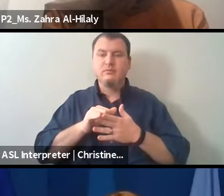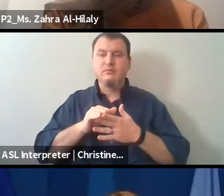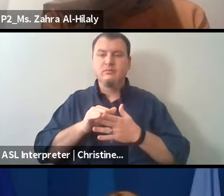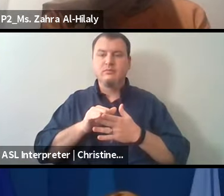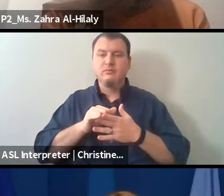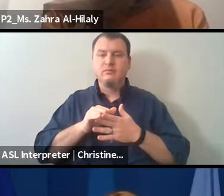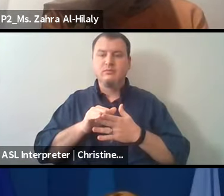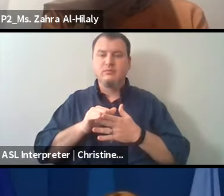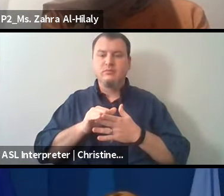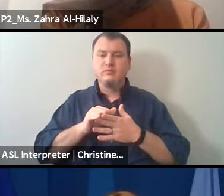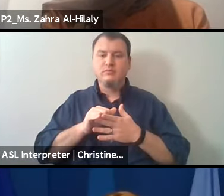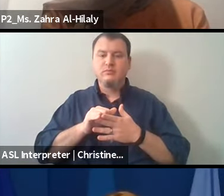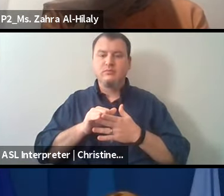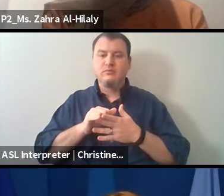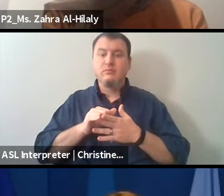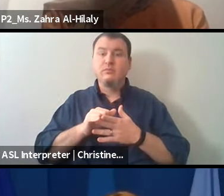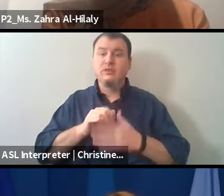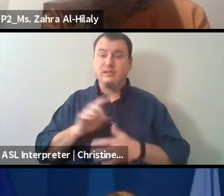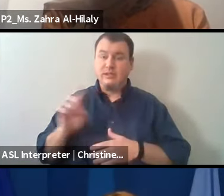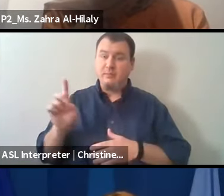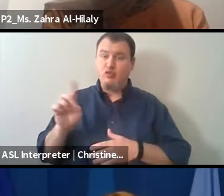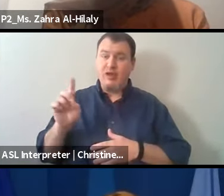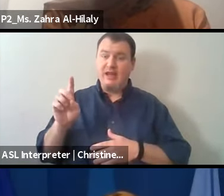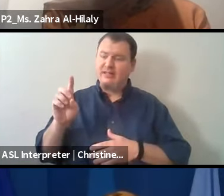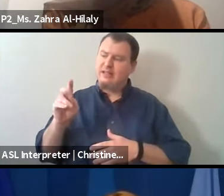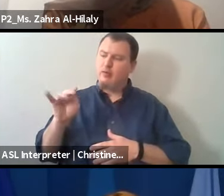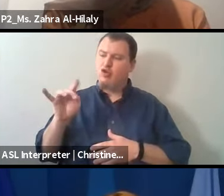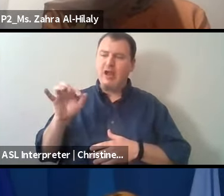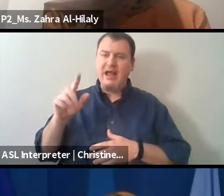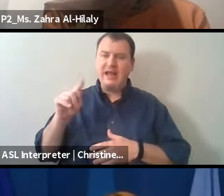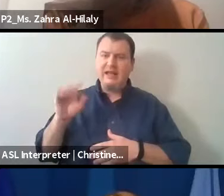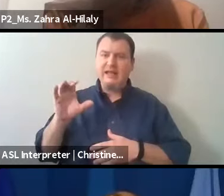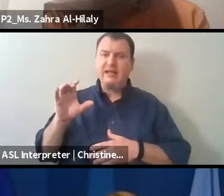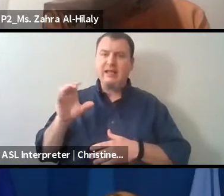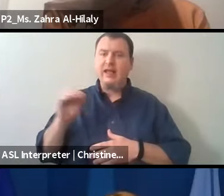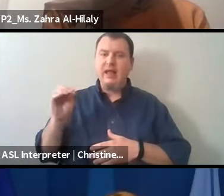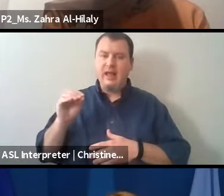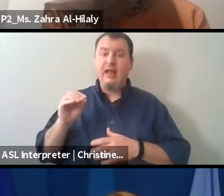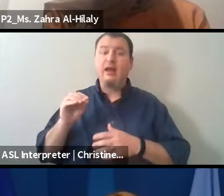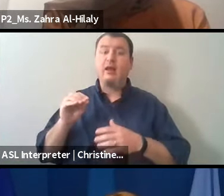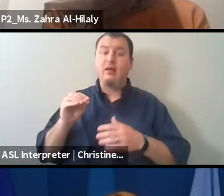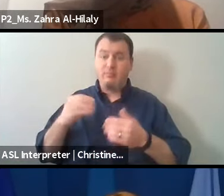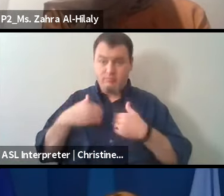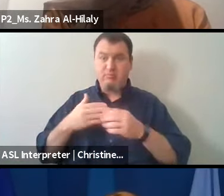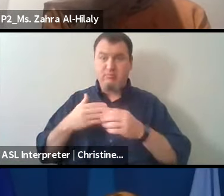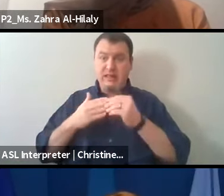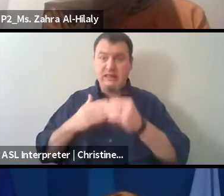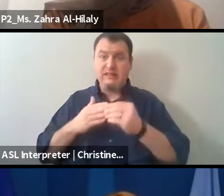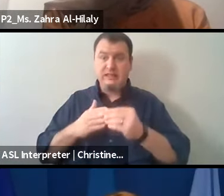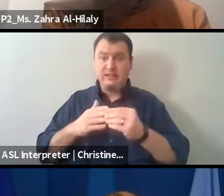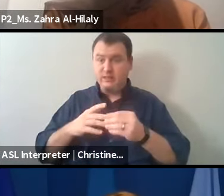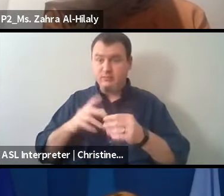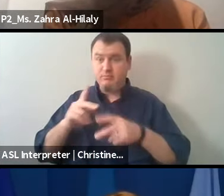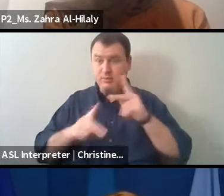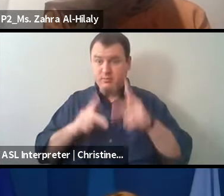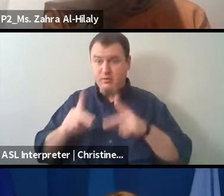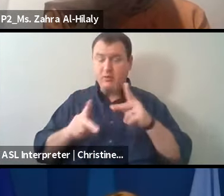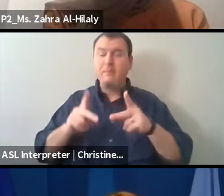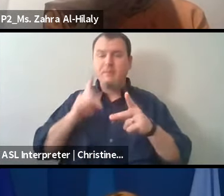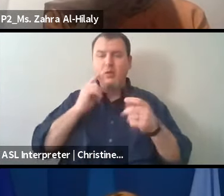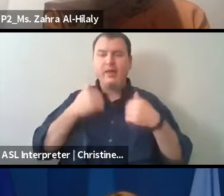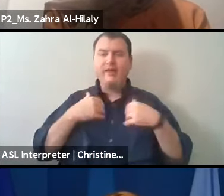and has a following and leads people, it will have